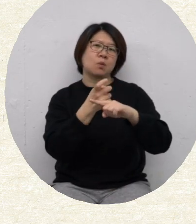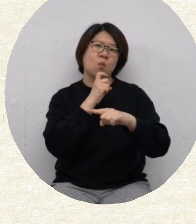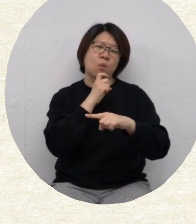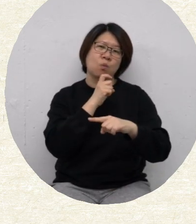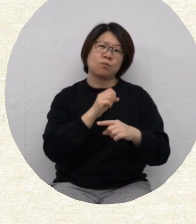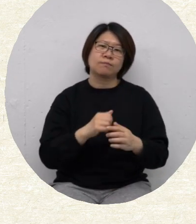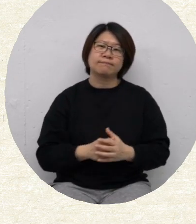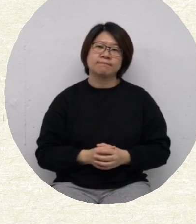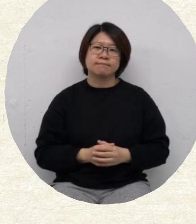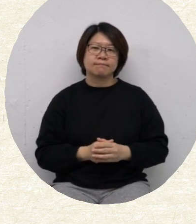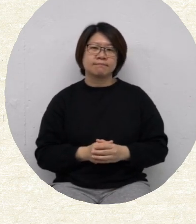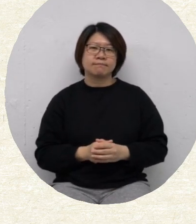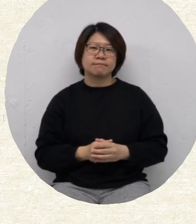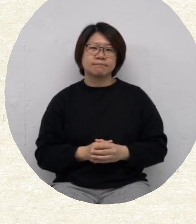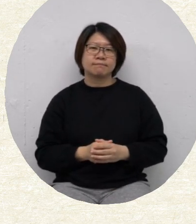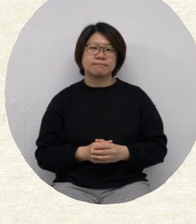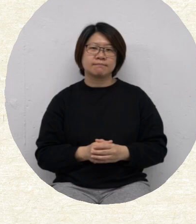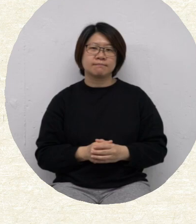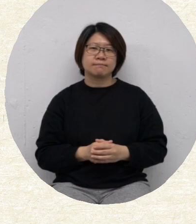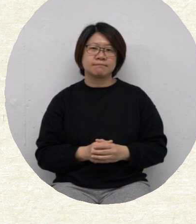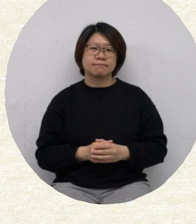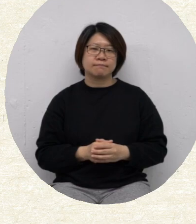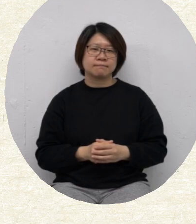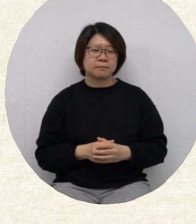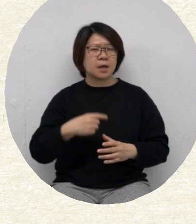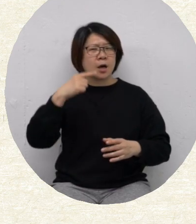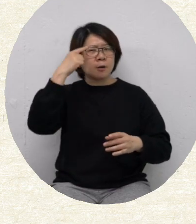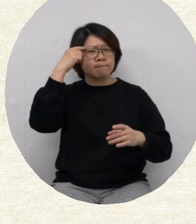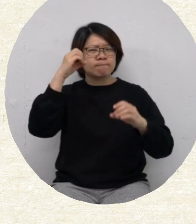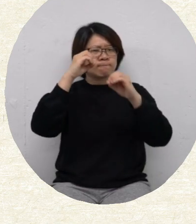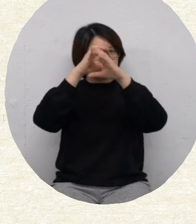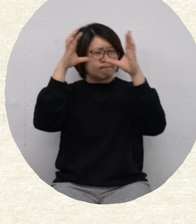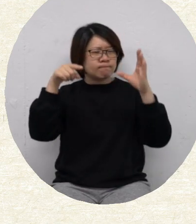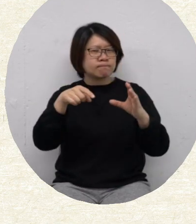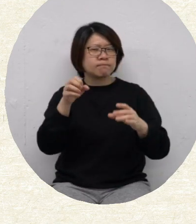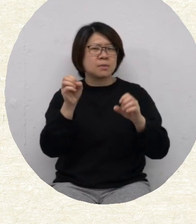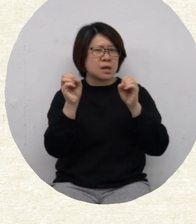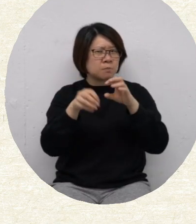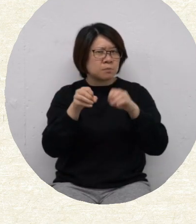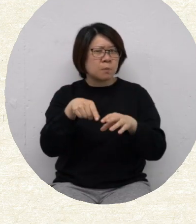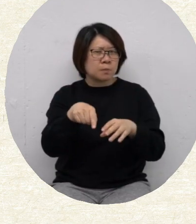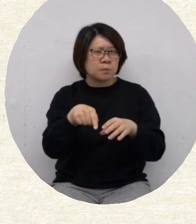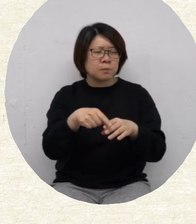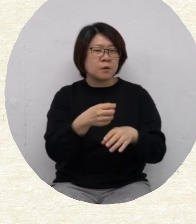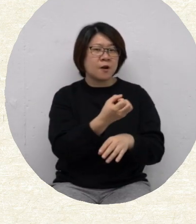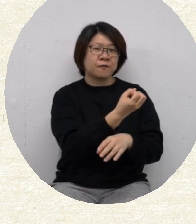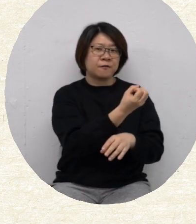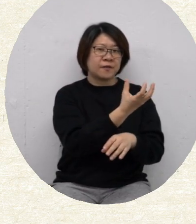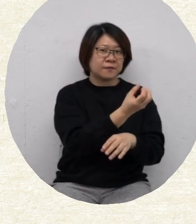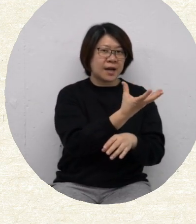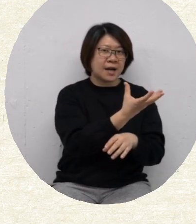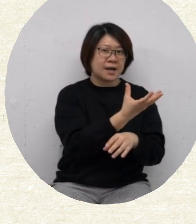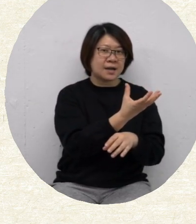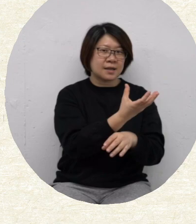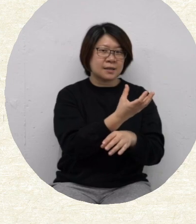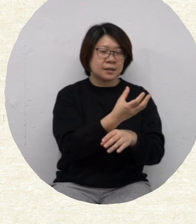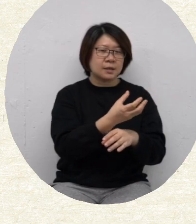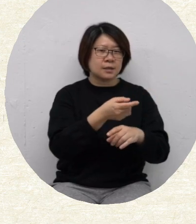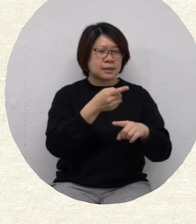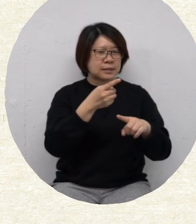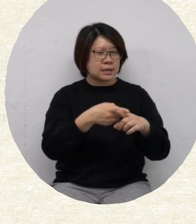They are unique, yet also universal, and they are both insignificant and special.